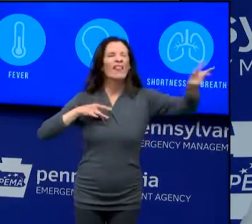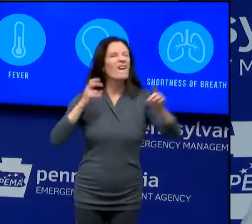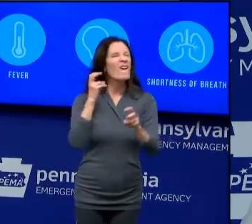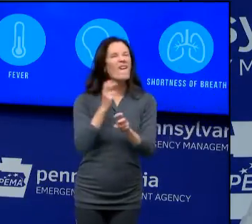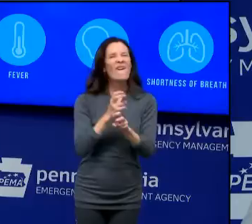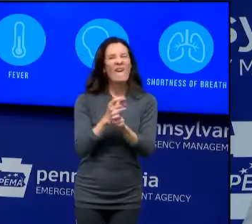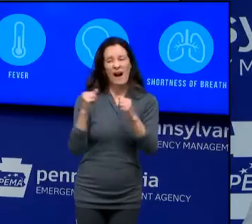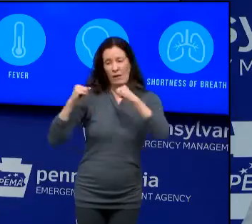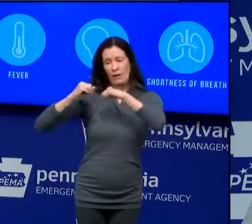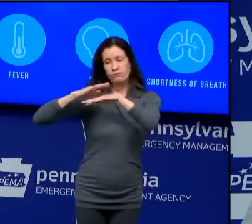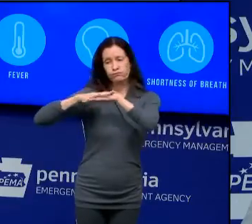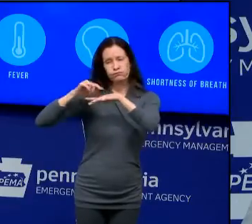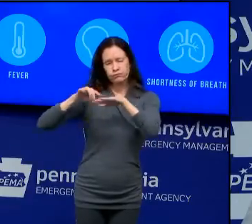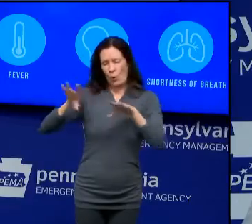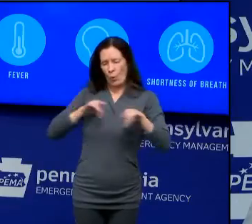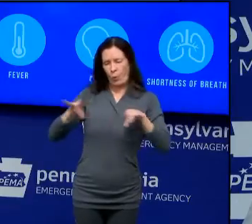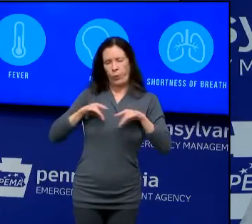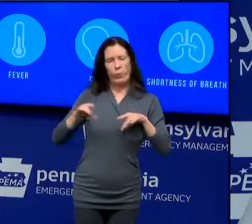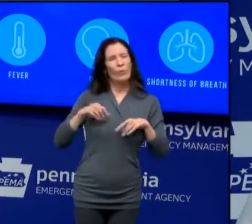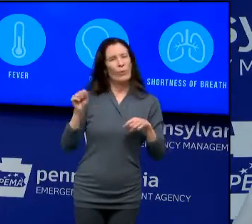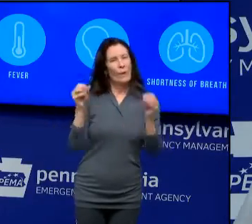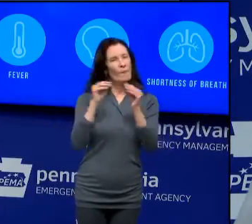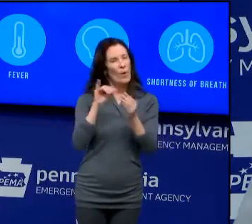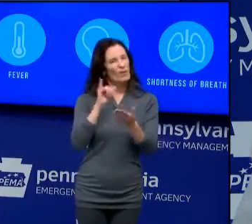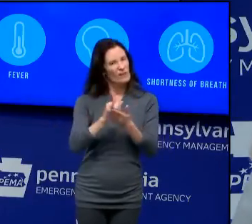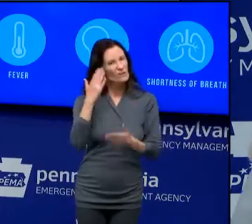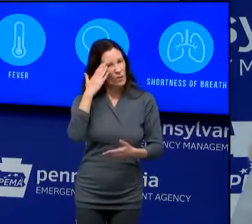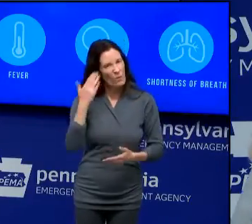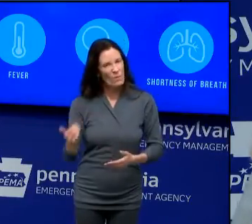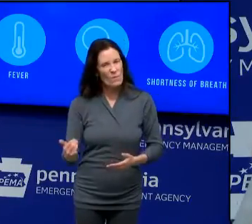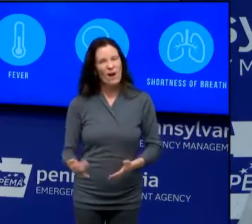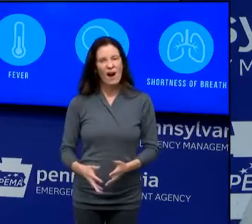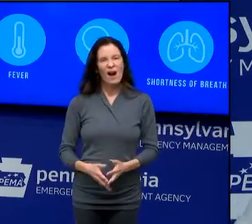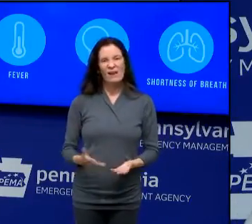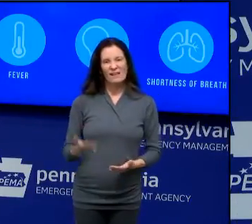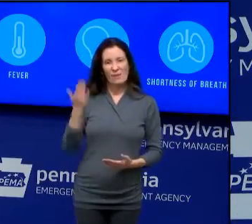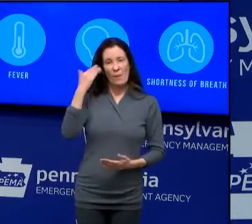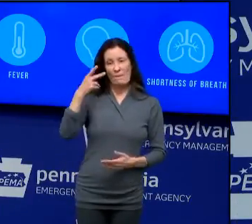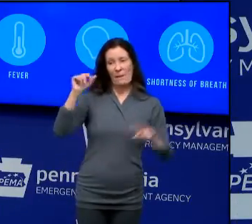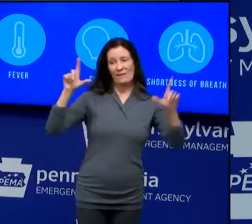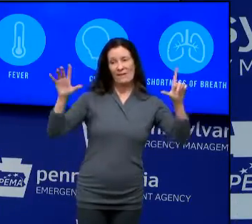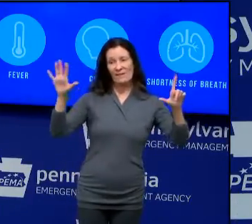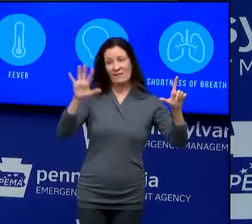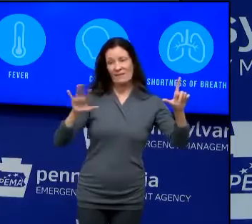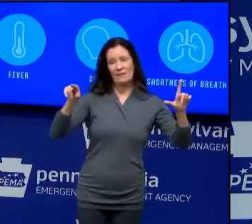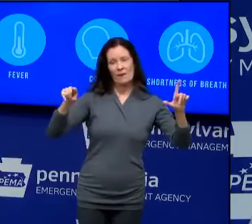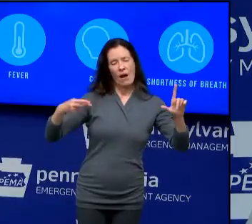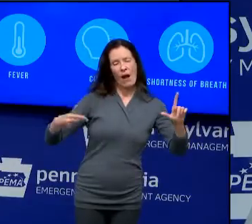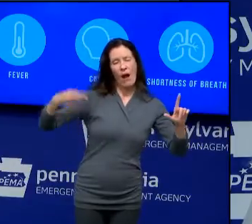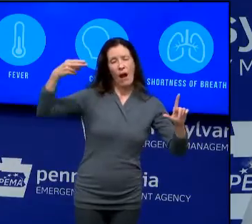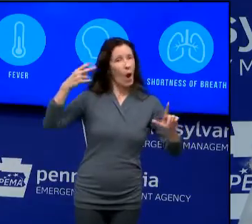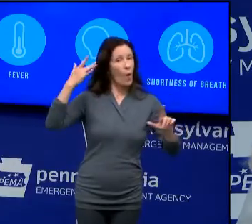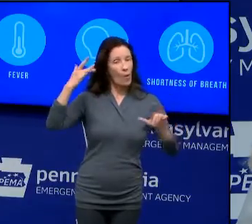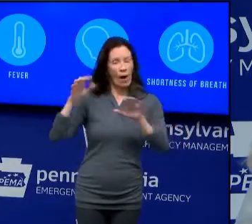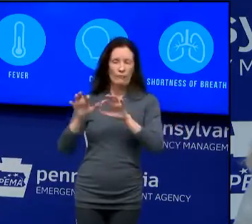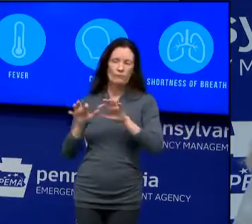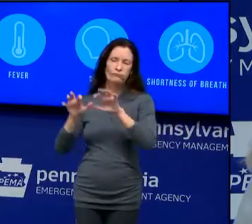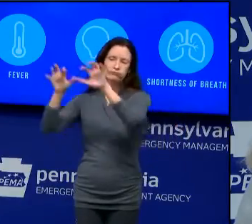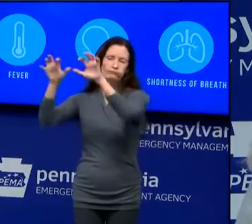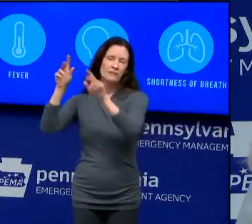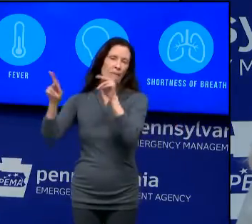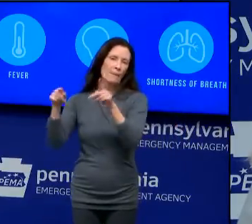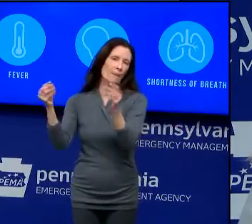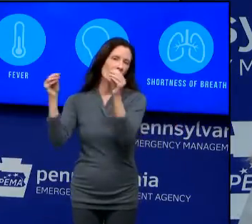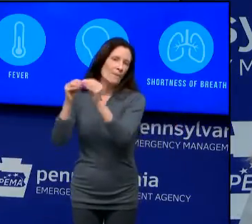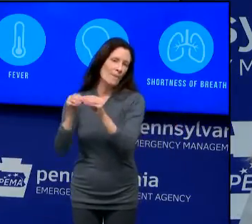certain cities in the northeast have those number of cases. cases. But we also want to make sure that